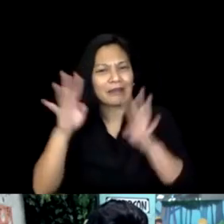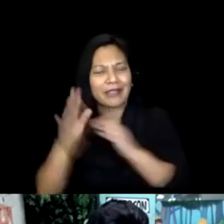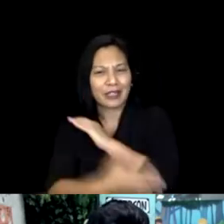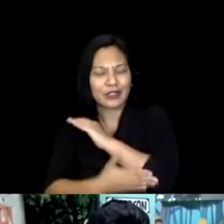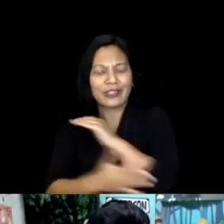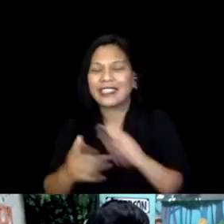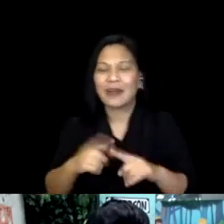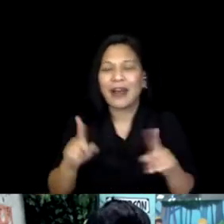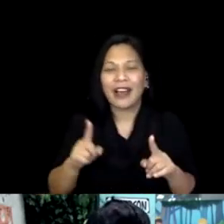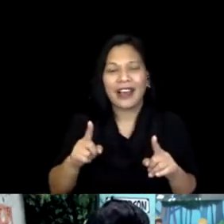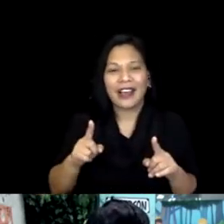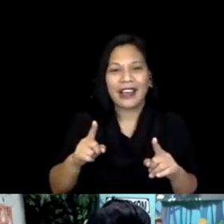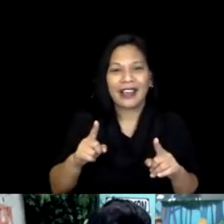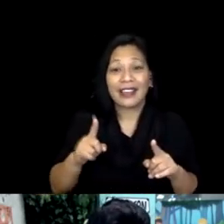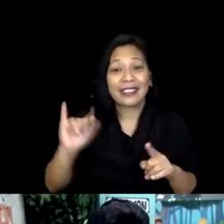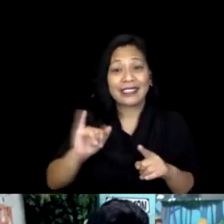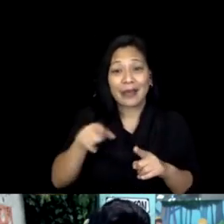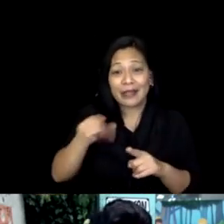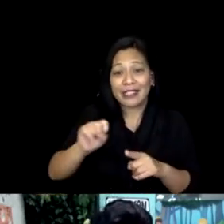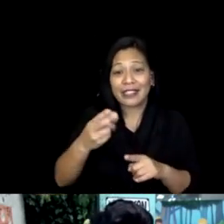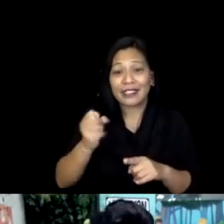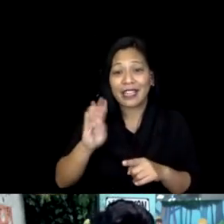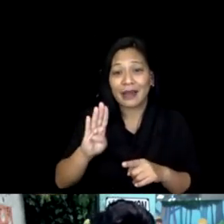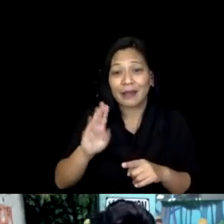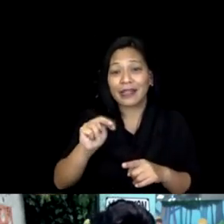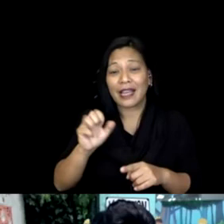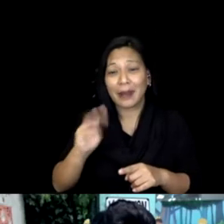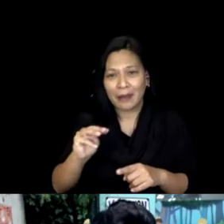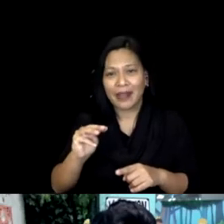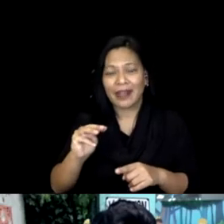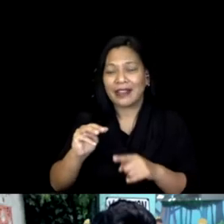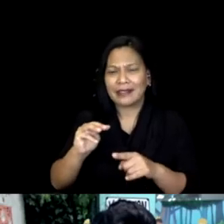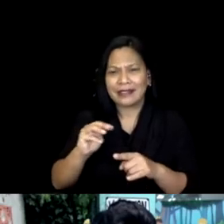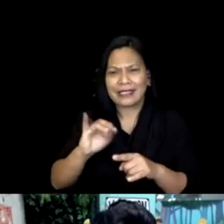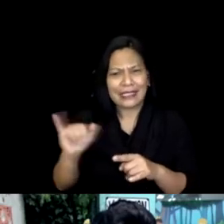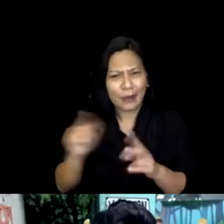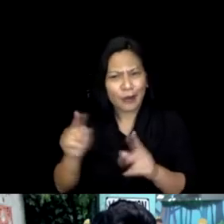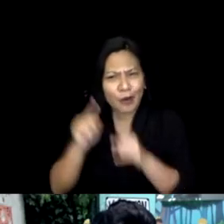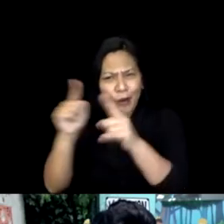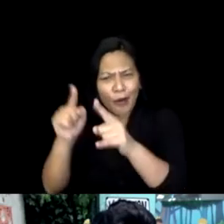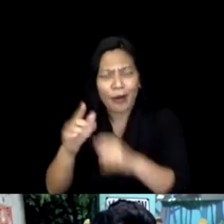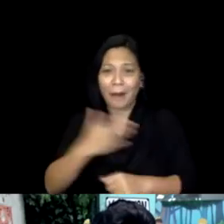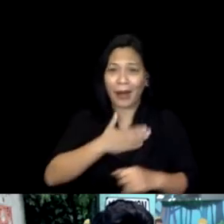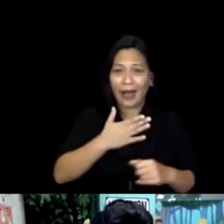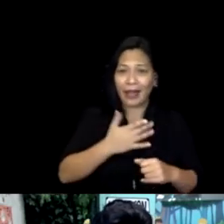But yes, like Shabnam too, I wanted to tell a positive